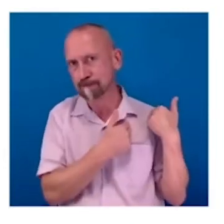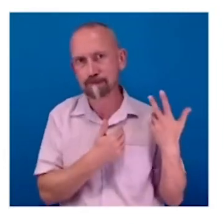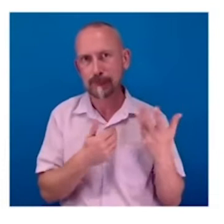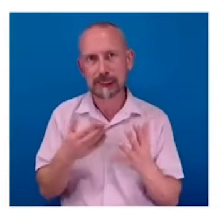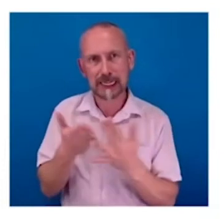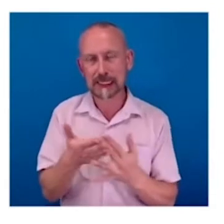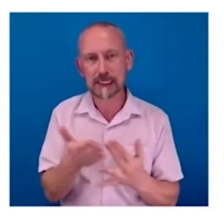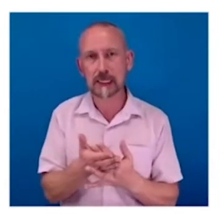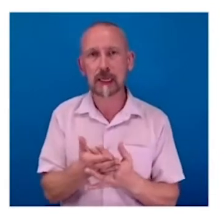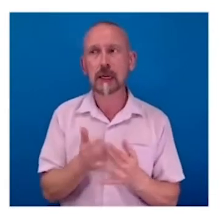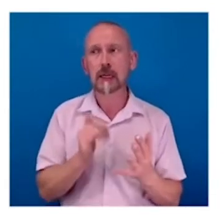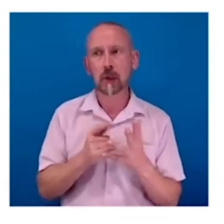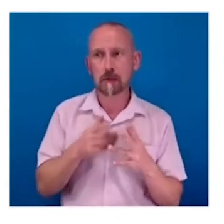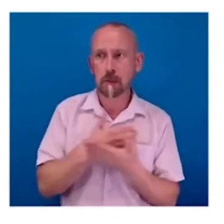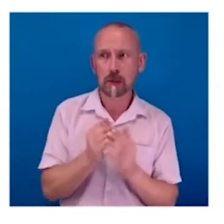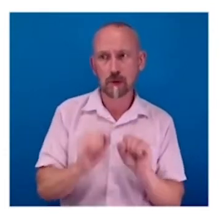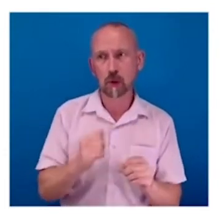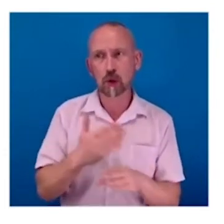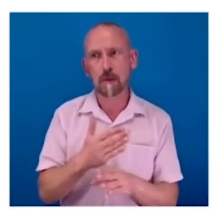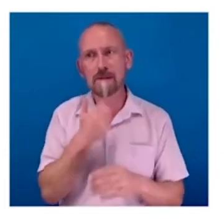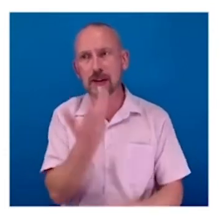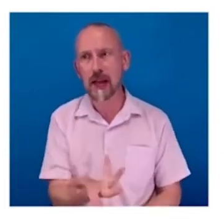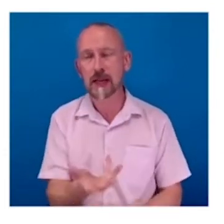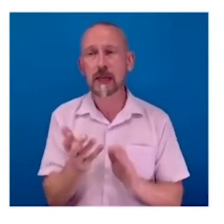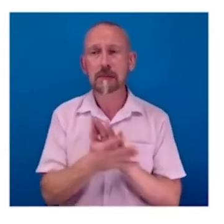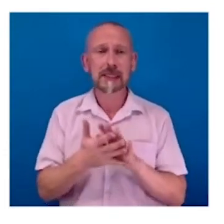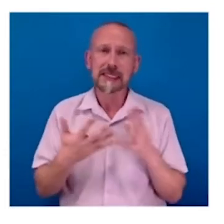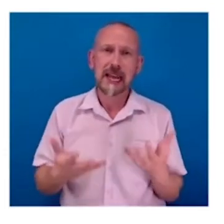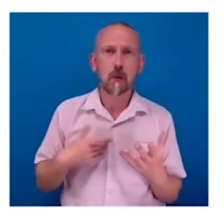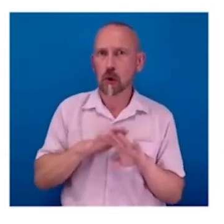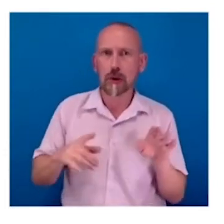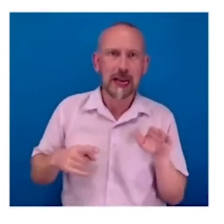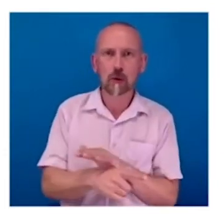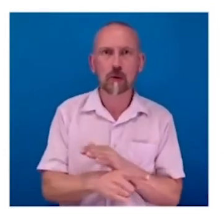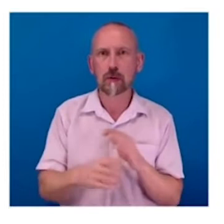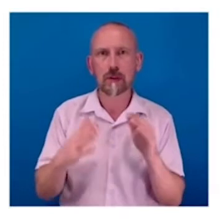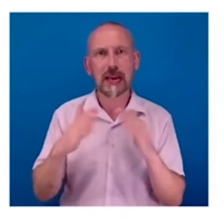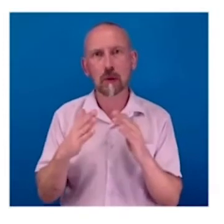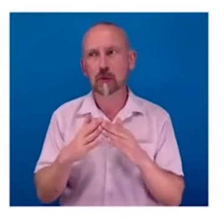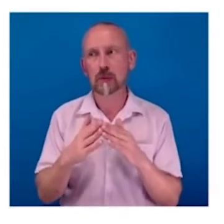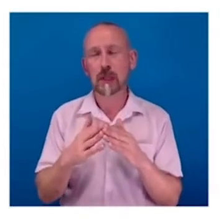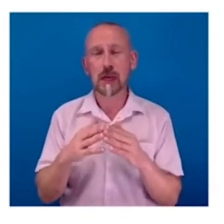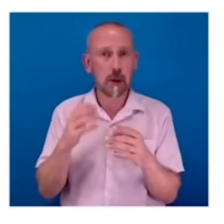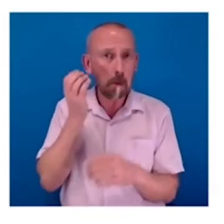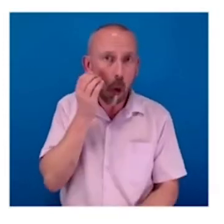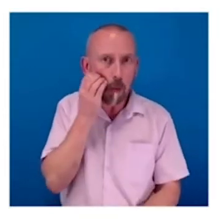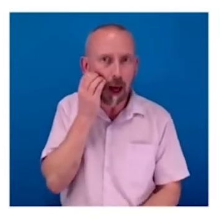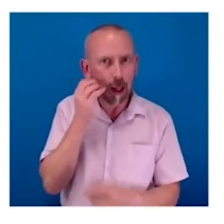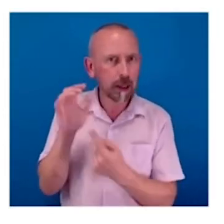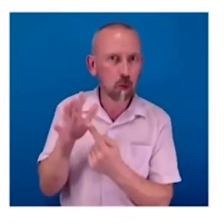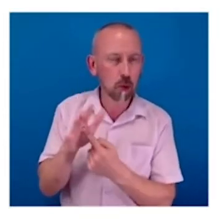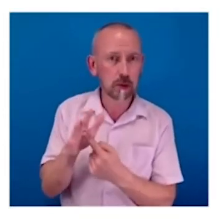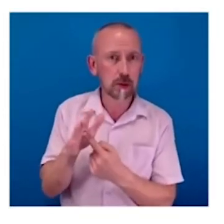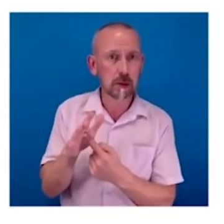still be joining Teams calls on our phones just as much as we are on the desktop, etc. So mobile really does require